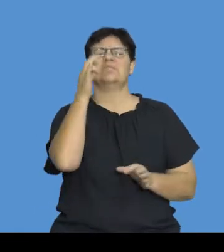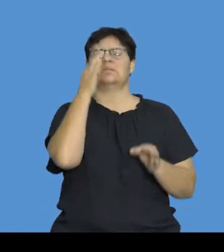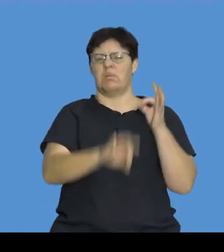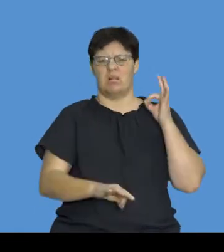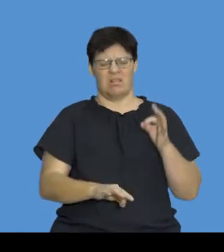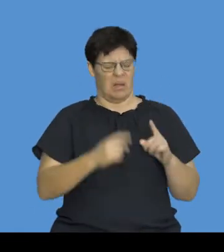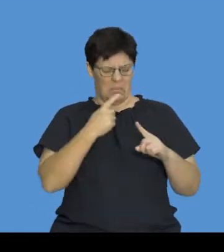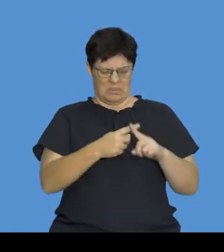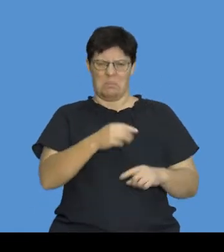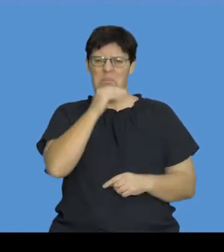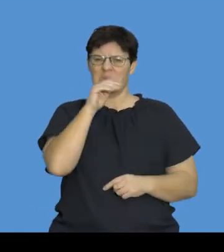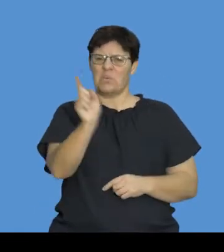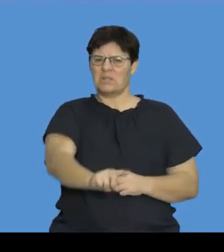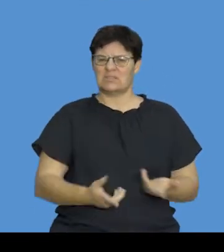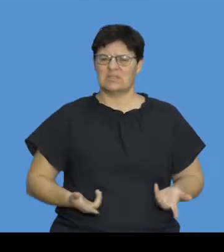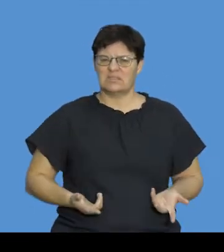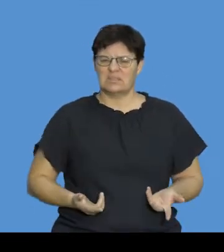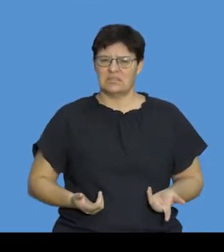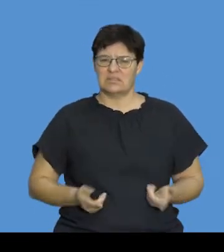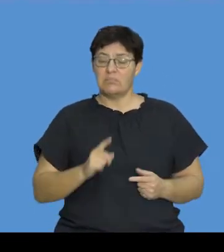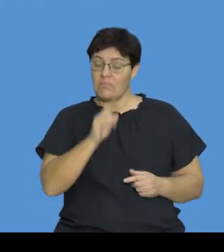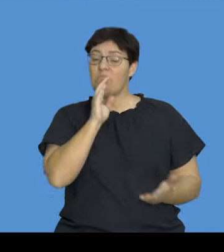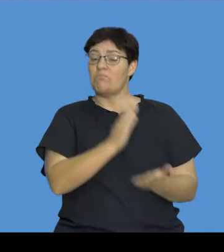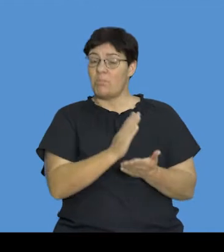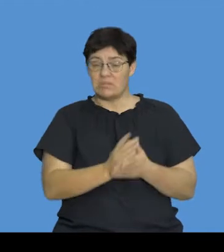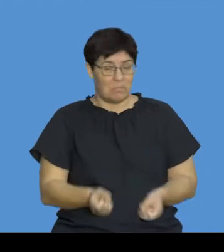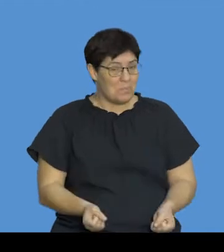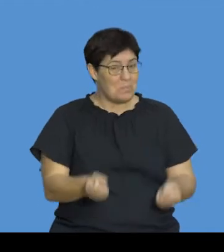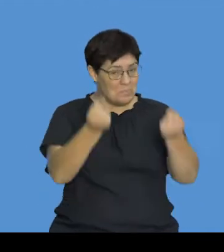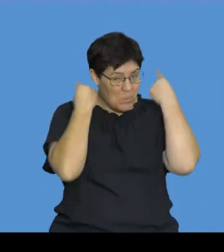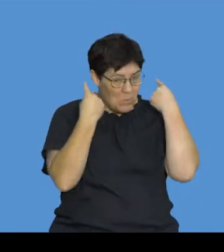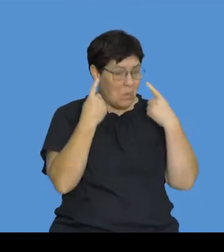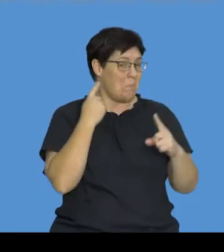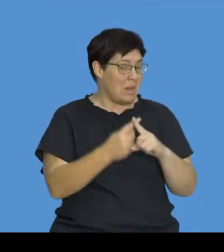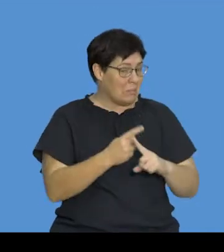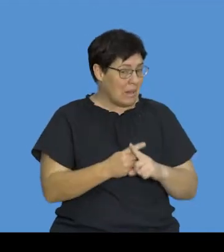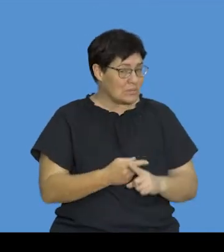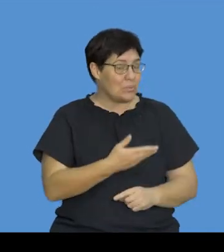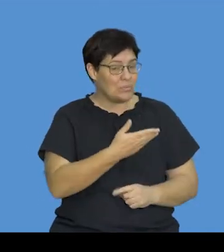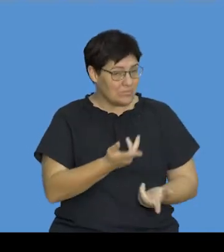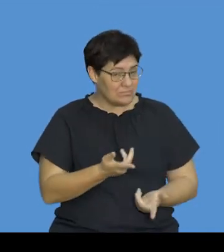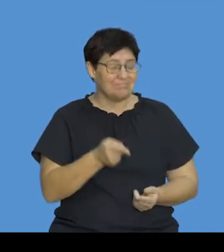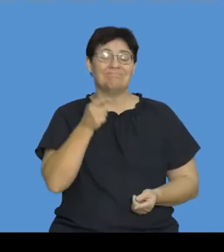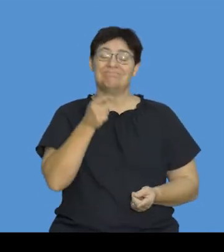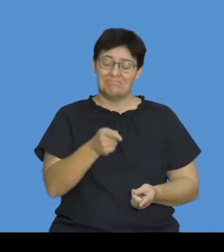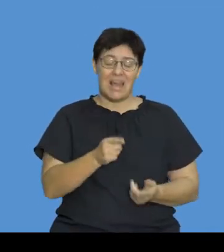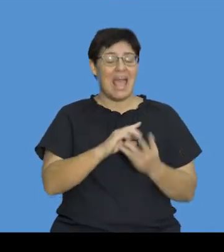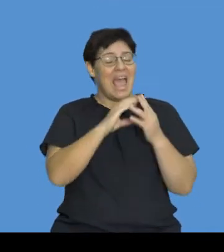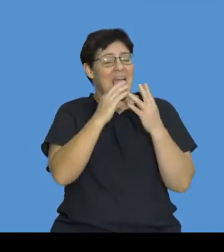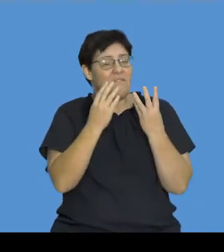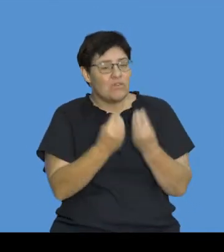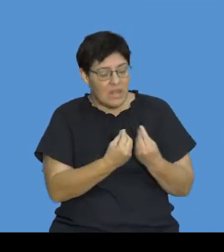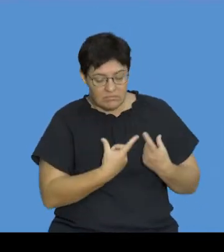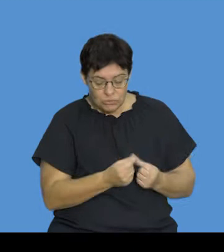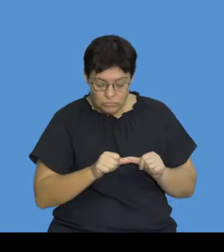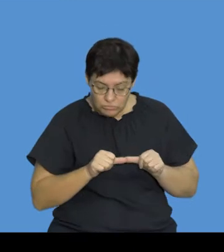is multiplication? I promise you, if you do not understand what exactly is multiplication, then everything that you're going to do